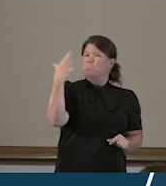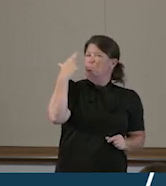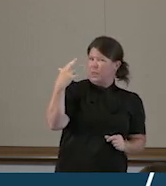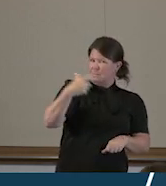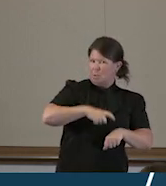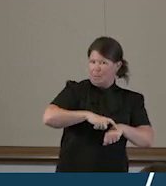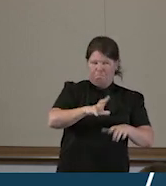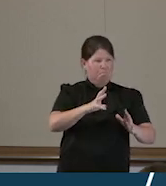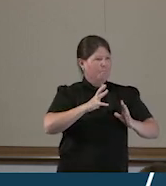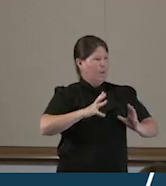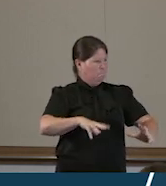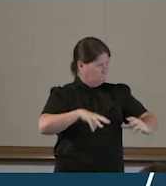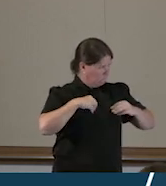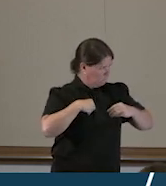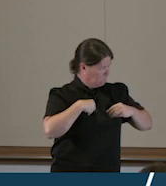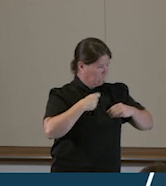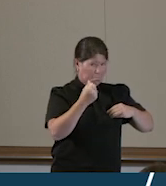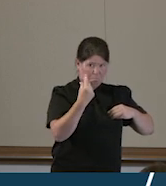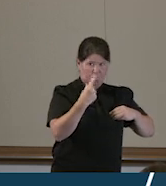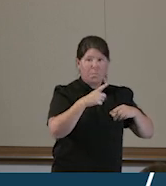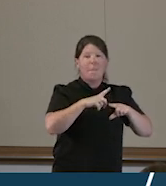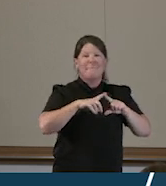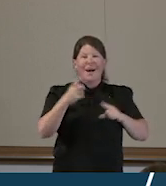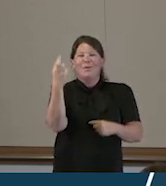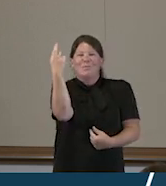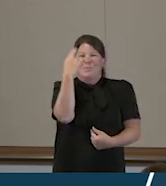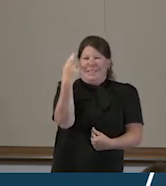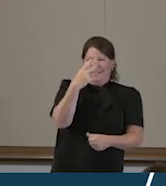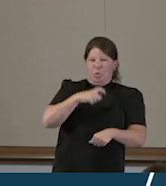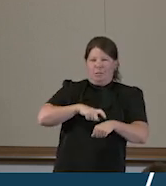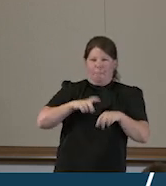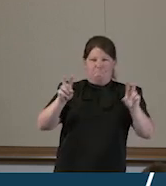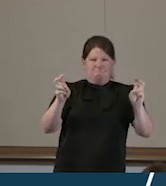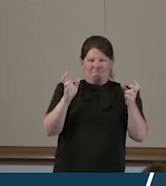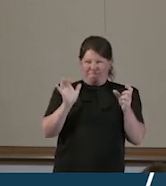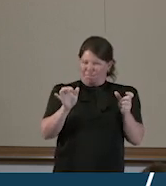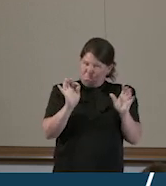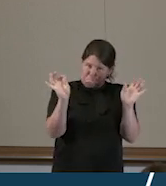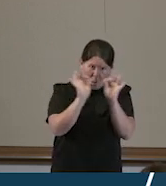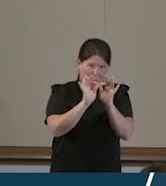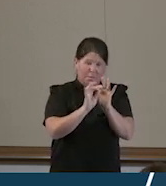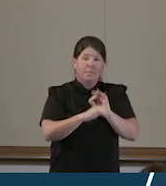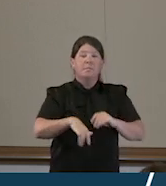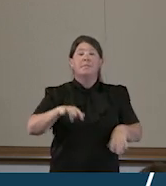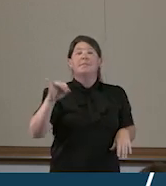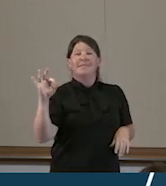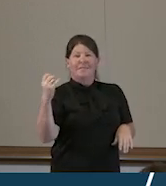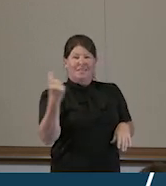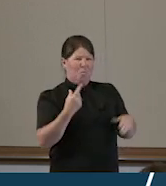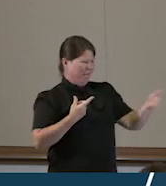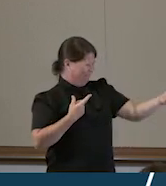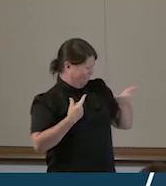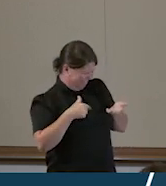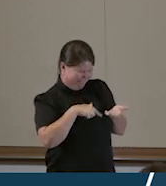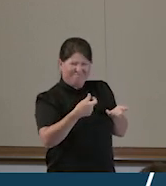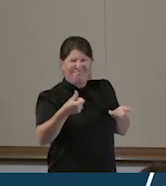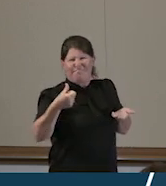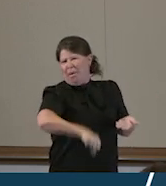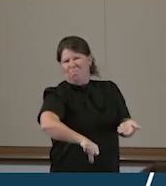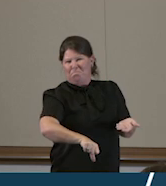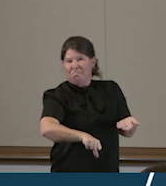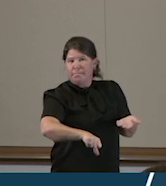go. But they have to do it in a reasonable amount of time. And if someone refuses to accept the SDM agreement, they